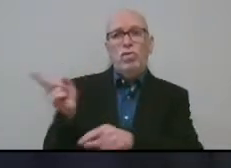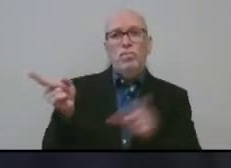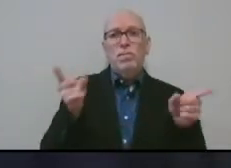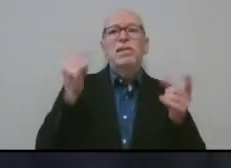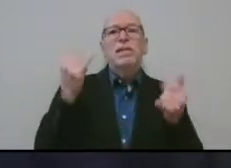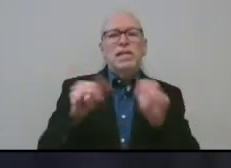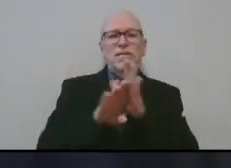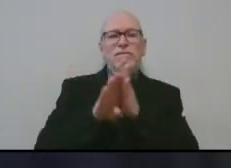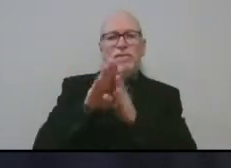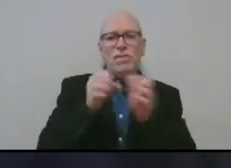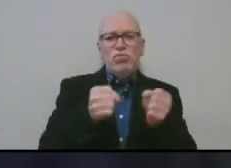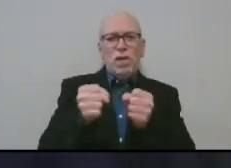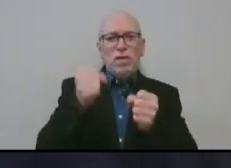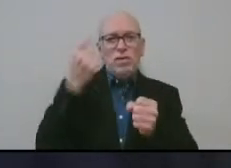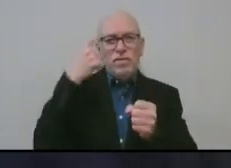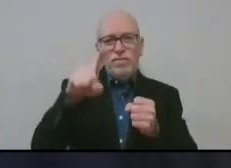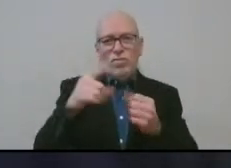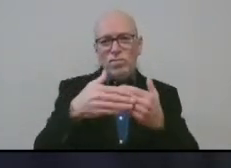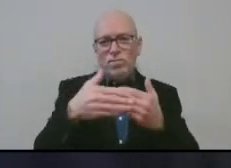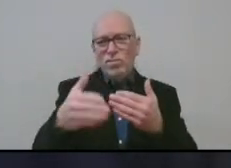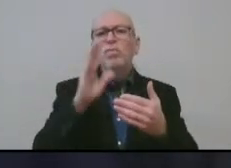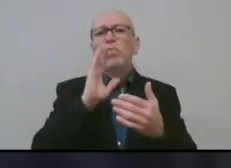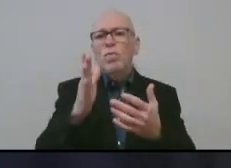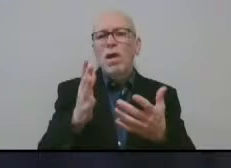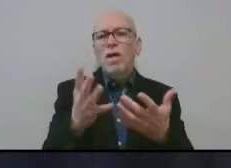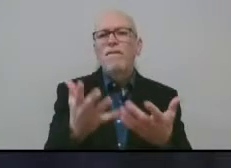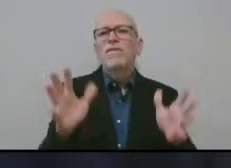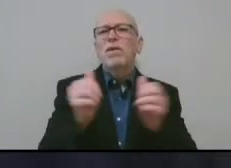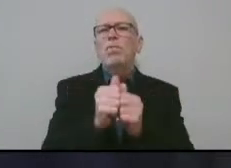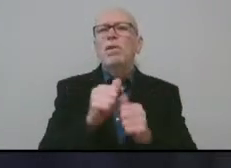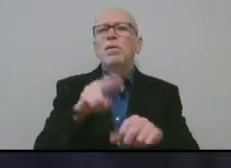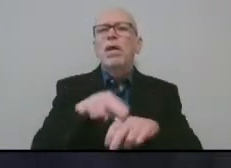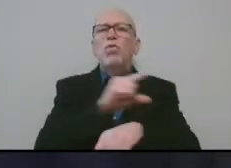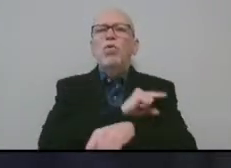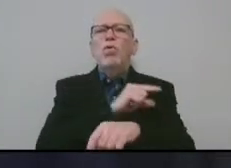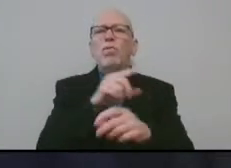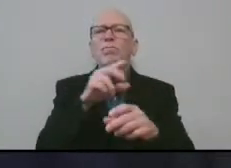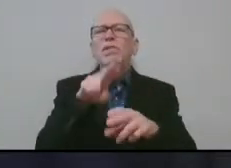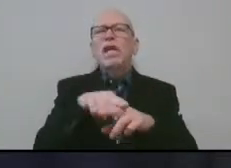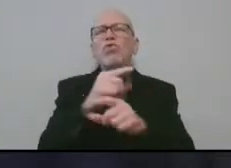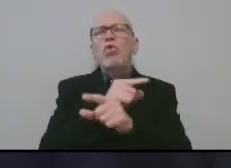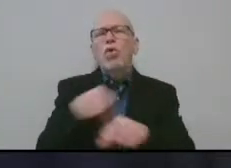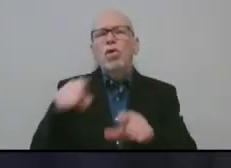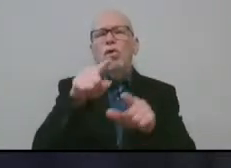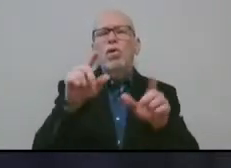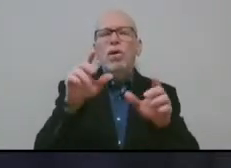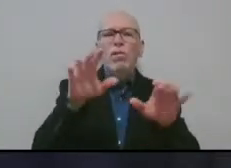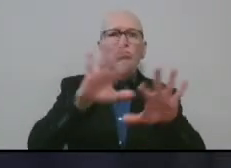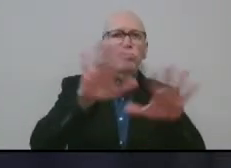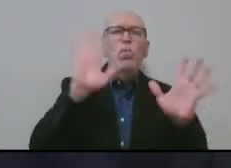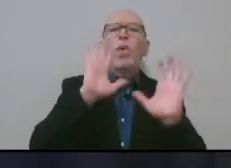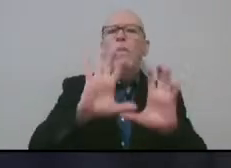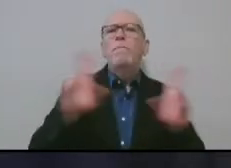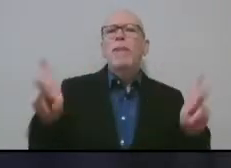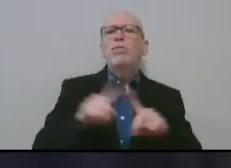strategy for the end of the long-term care mission that will allow service members to return to their civilian employment or to transition